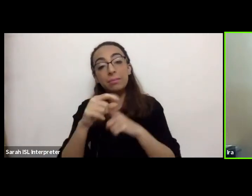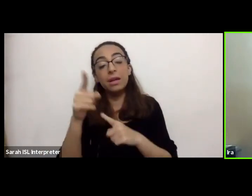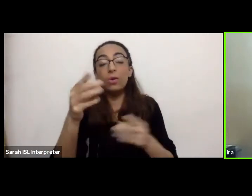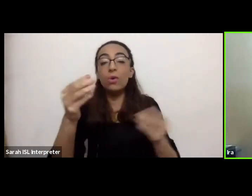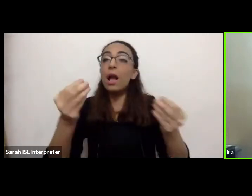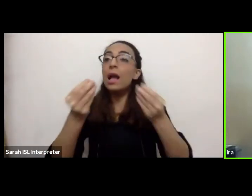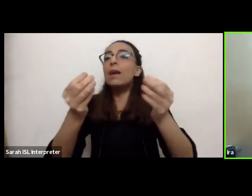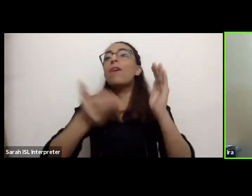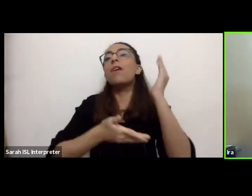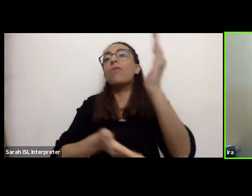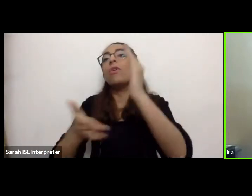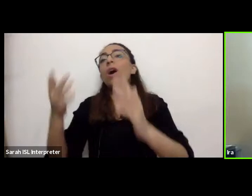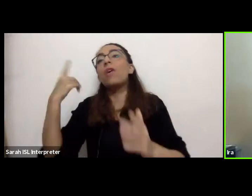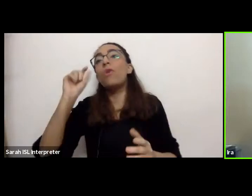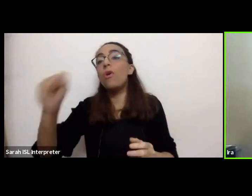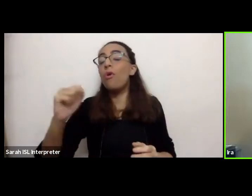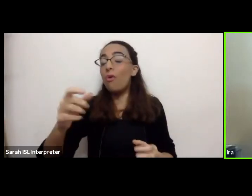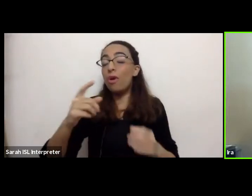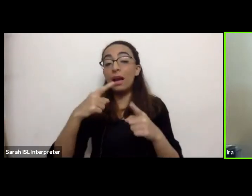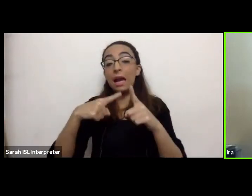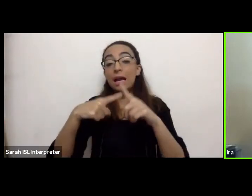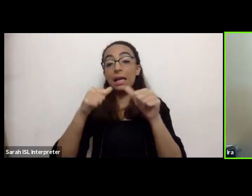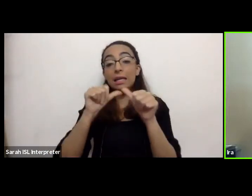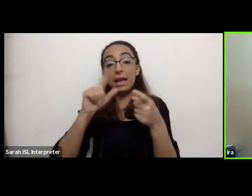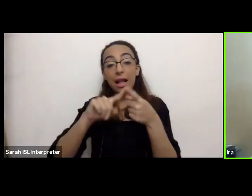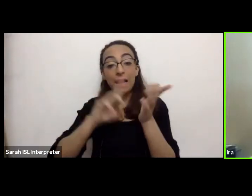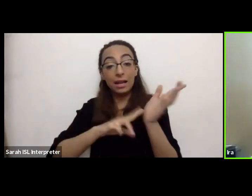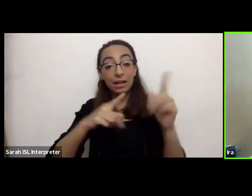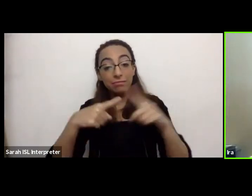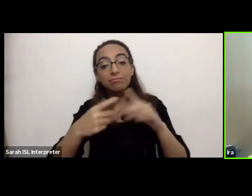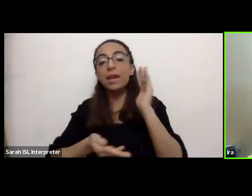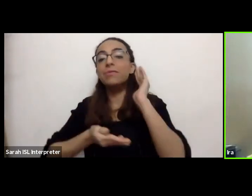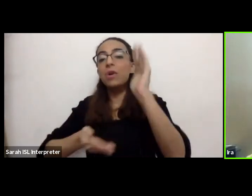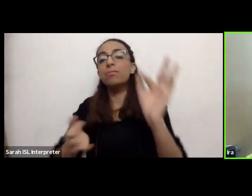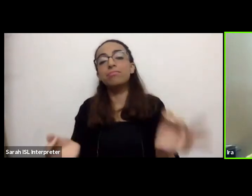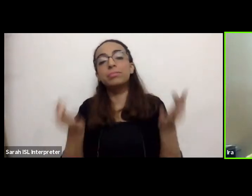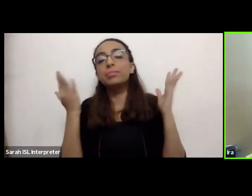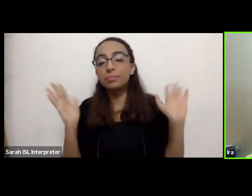awards to recognize such brilliant talents. Thank you.